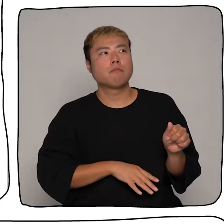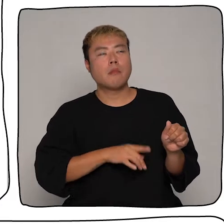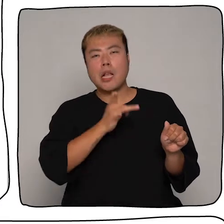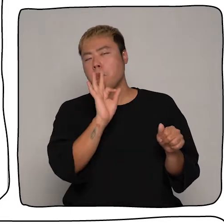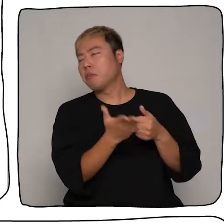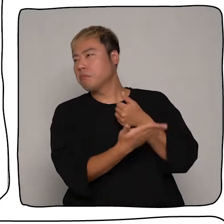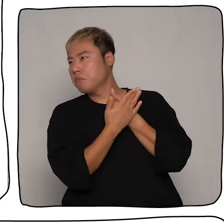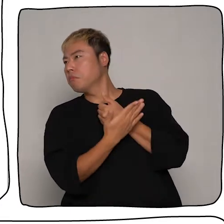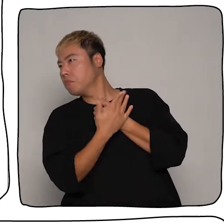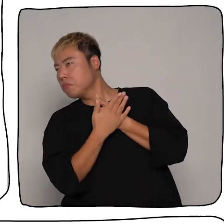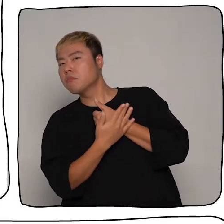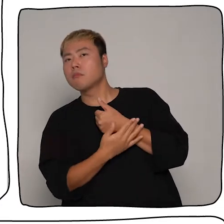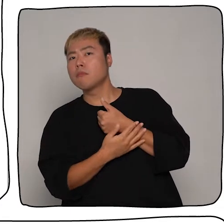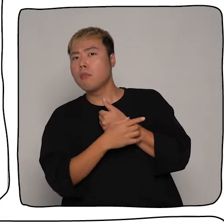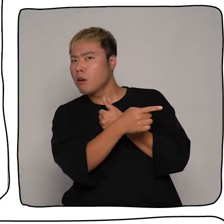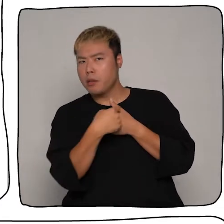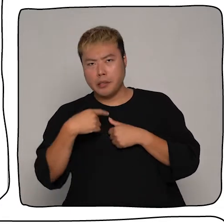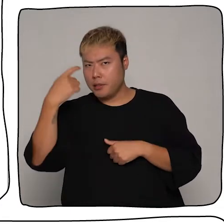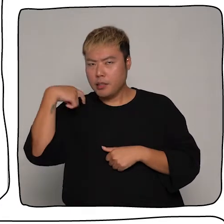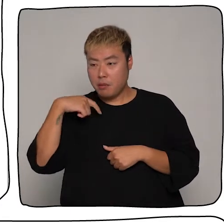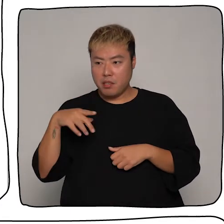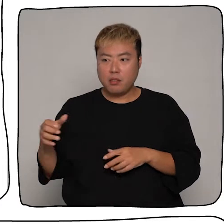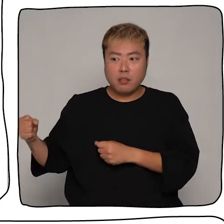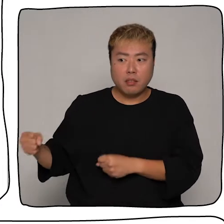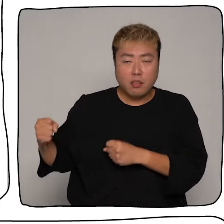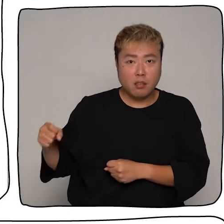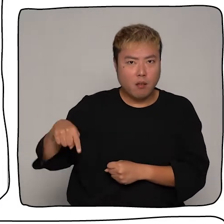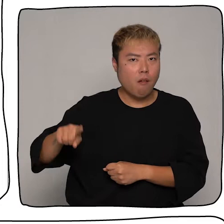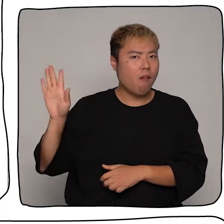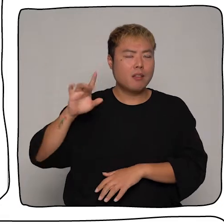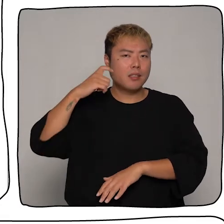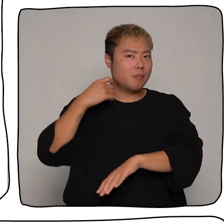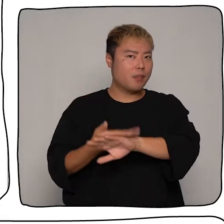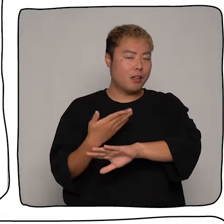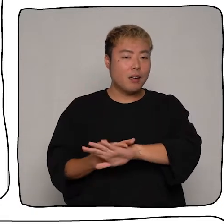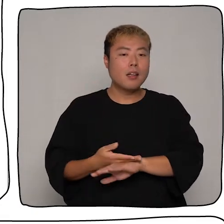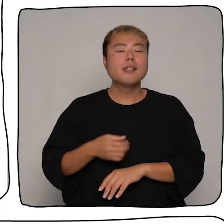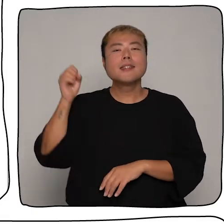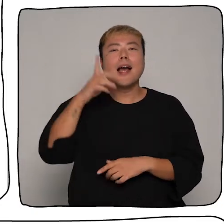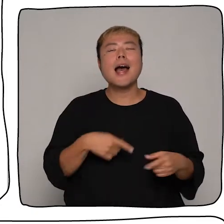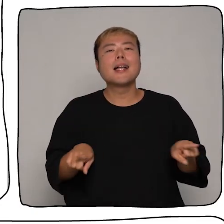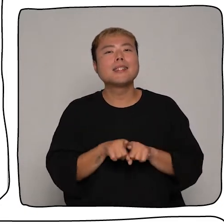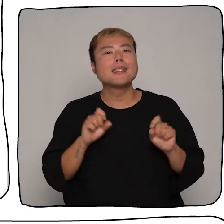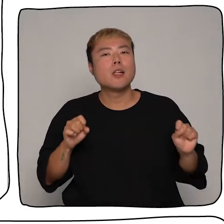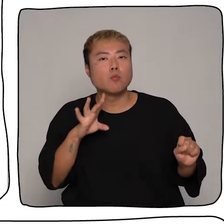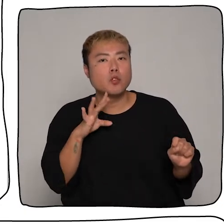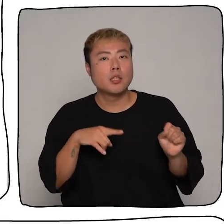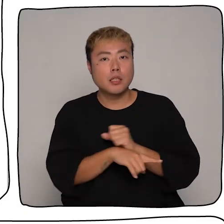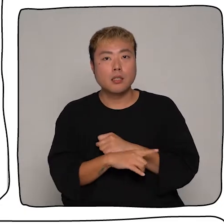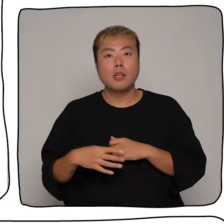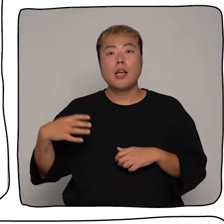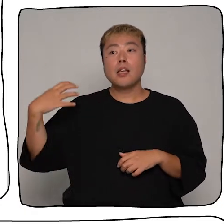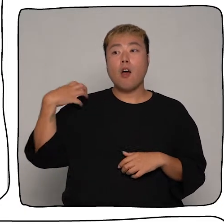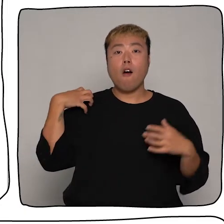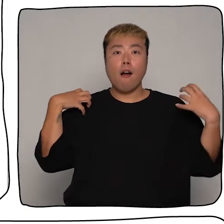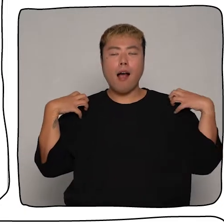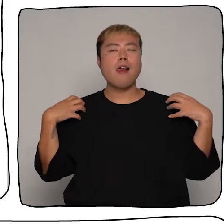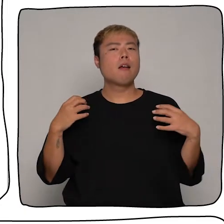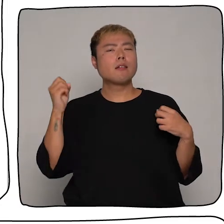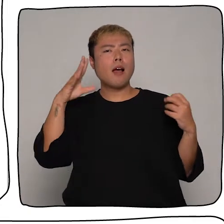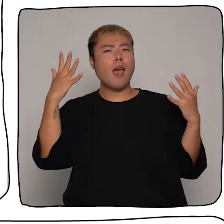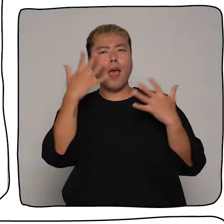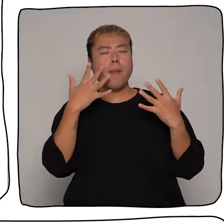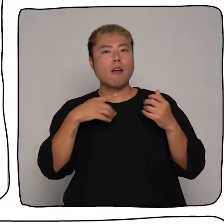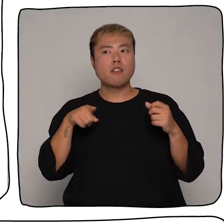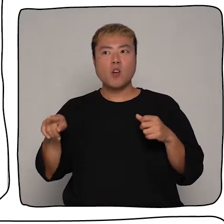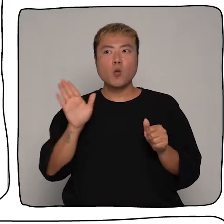someone or being helped by someone. It's just running together. This means that each role